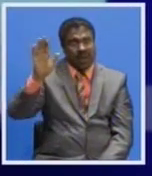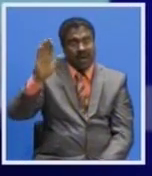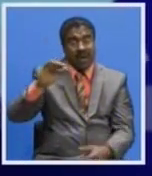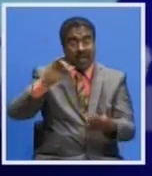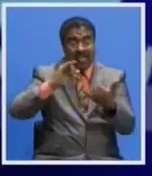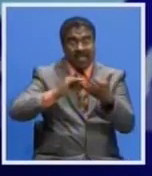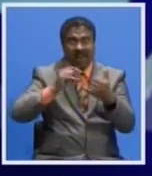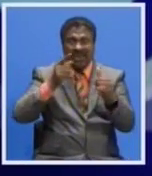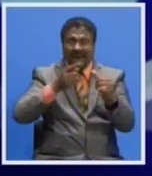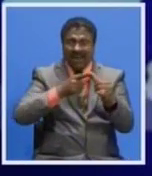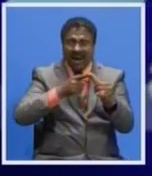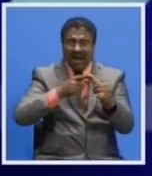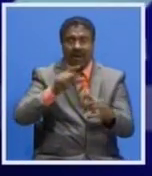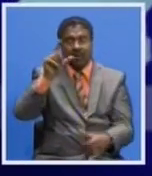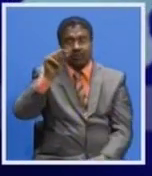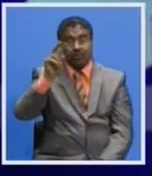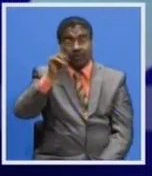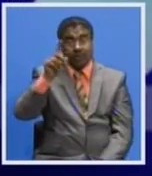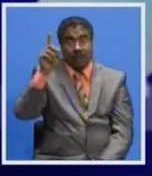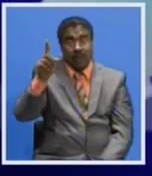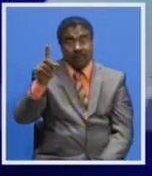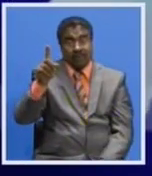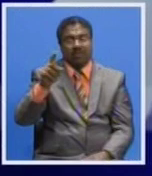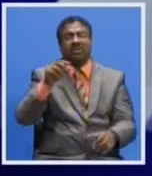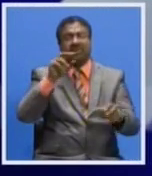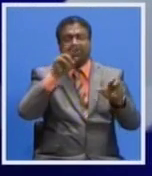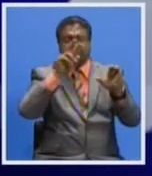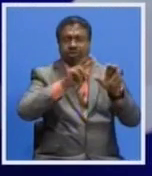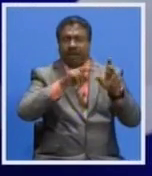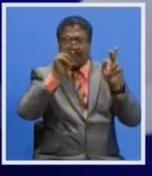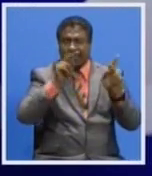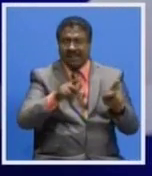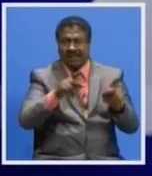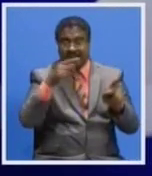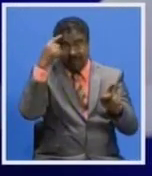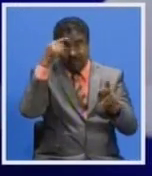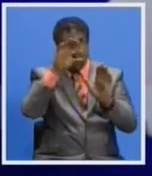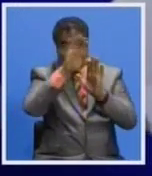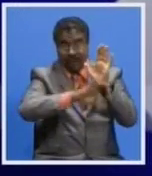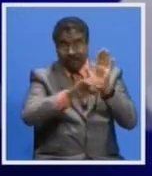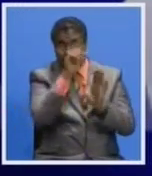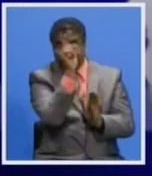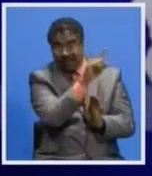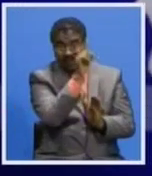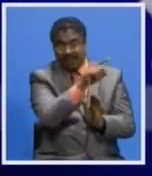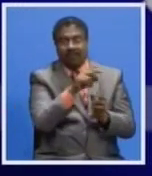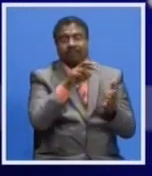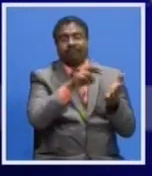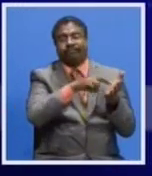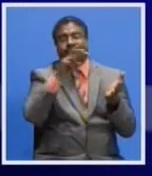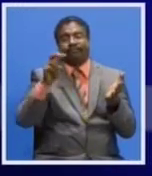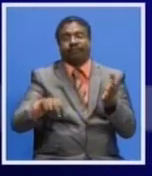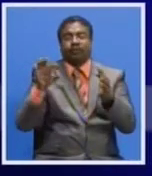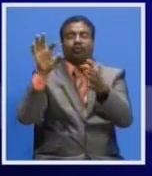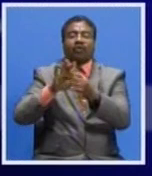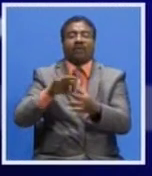South Africa 2021 chapter chairperson Biswell Mtale has resigned from the party and joined the ruling Patriotic